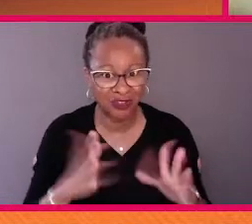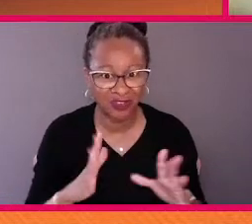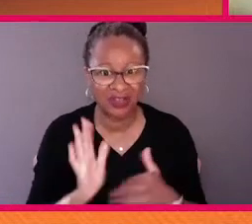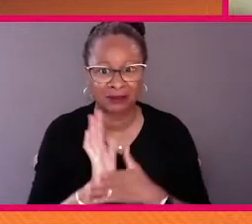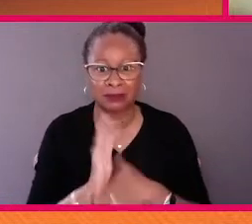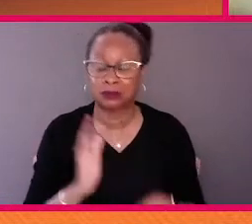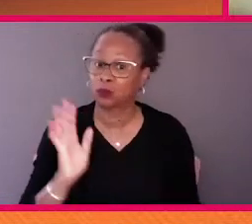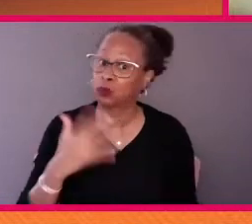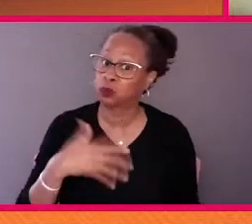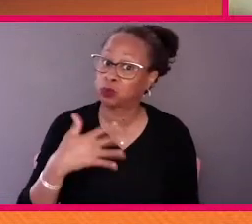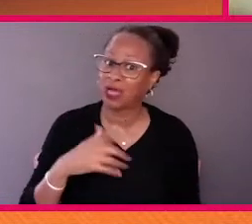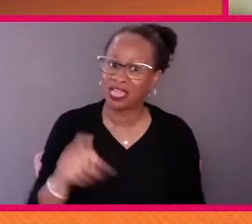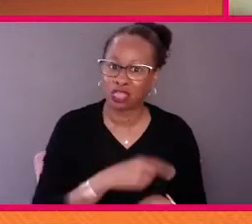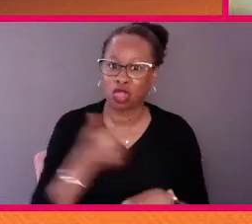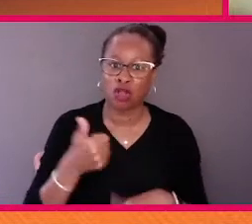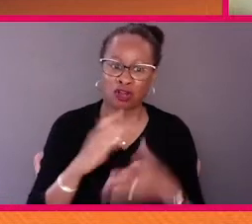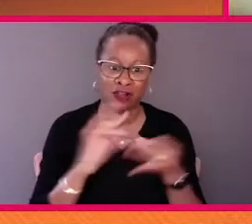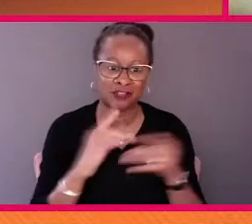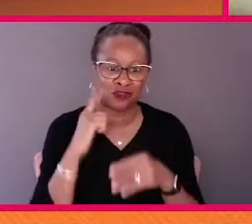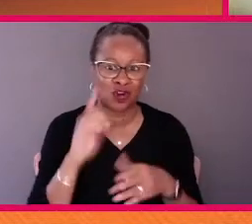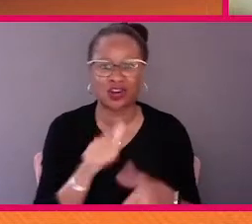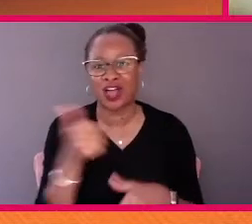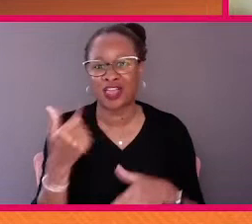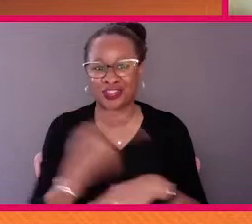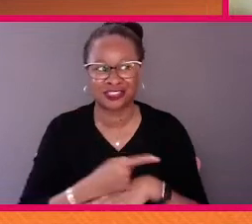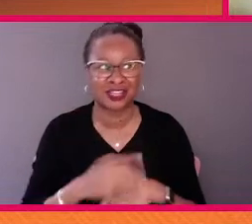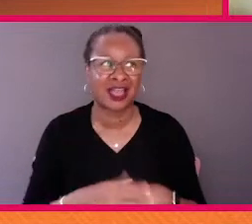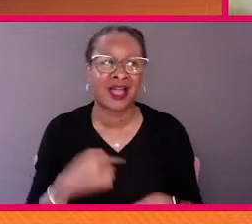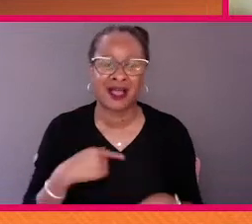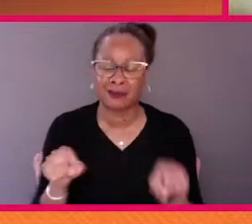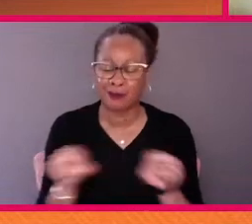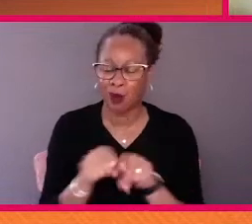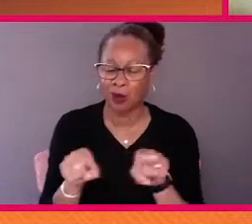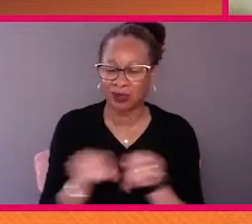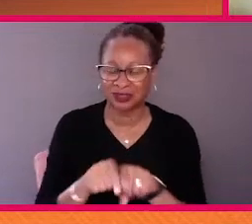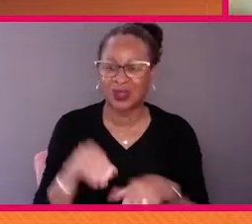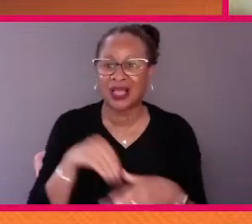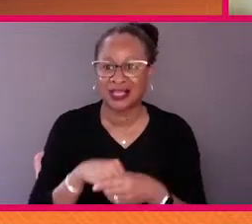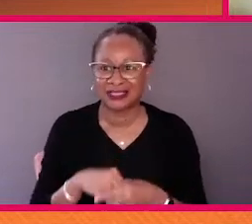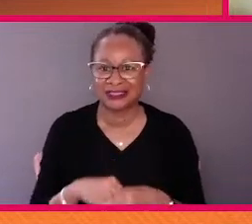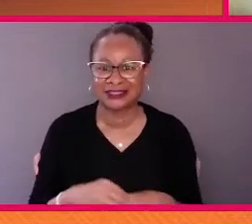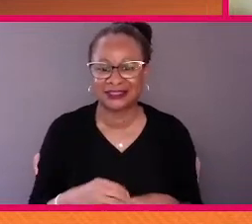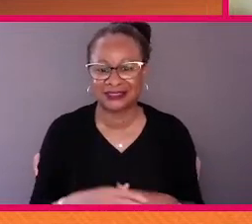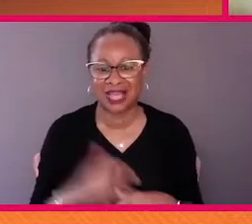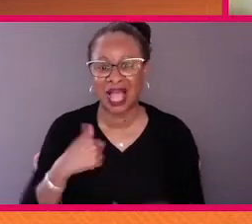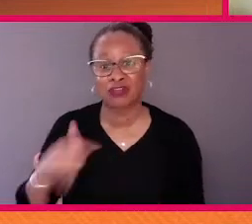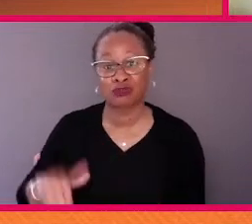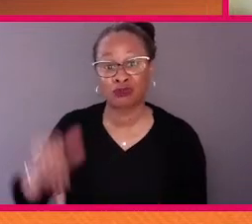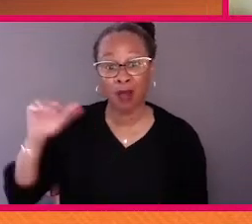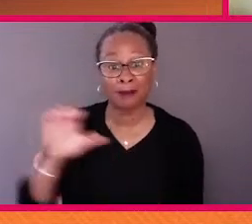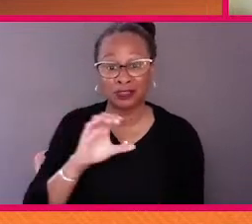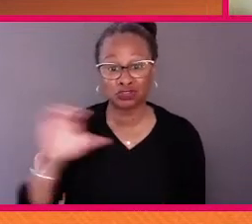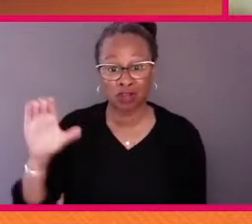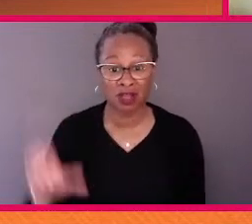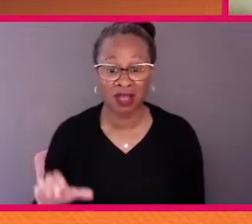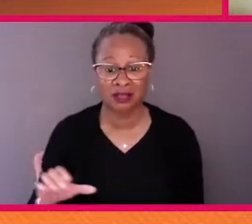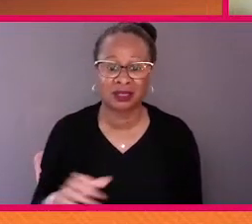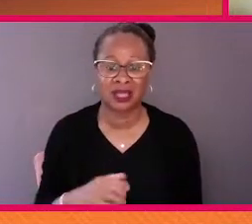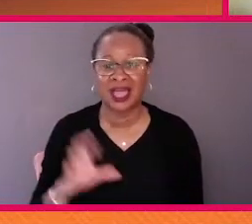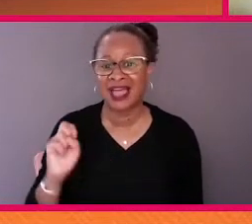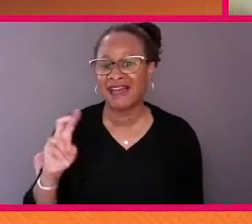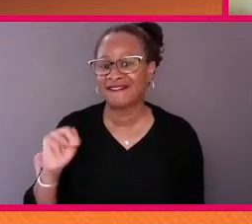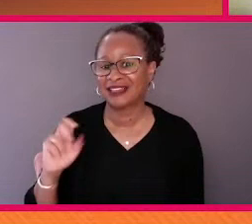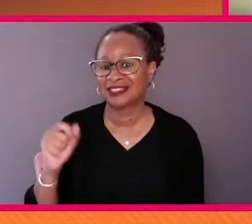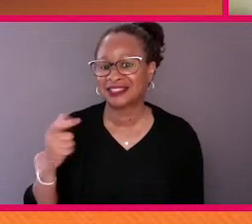for another day. I'm also in a, you know, I grew up in Chicago, or grew up in Evanston, right